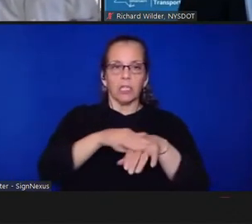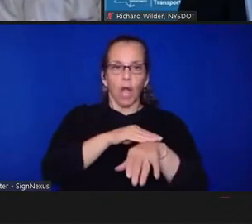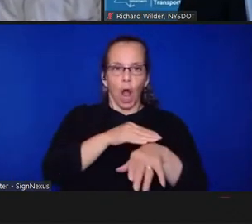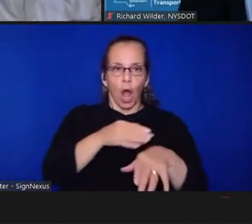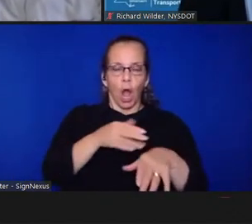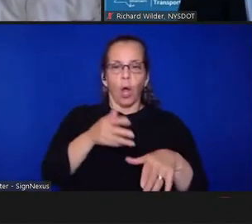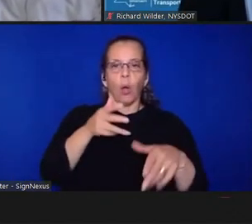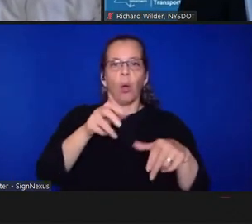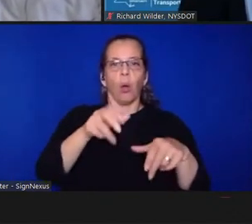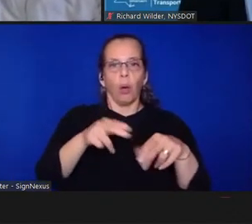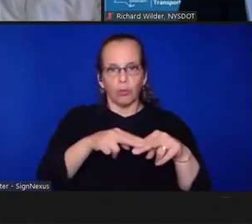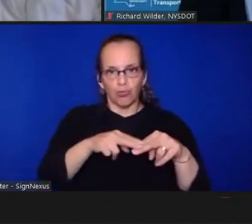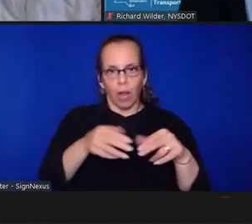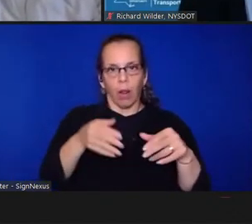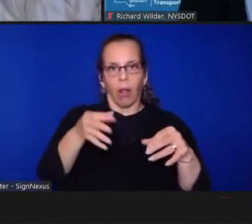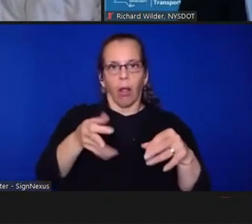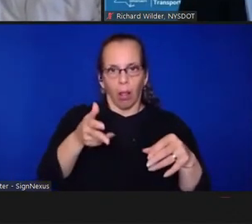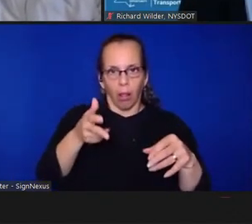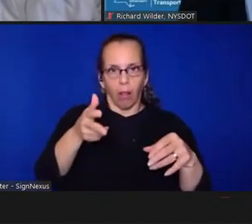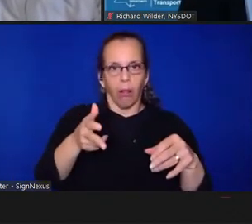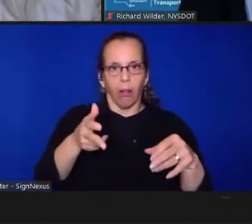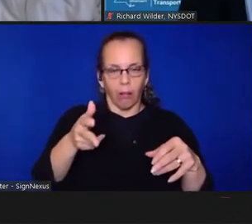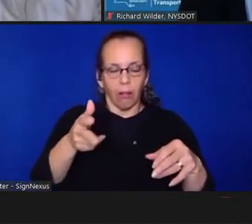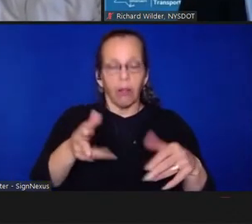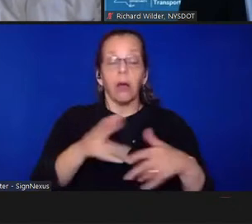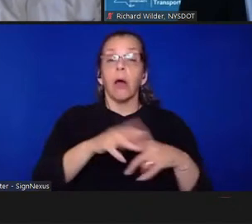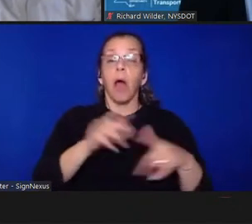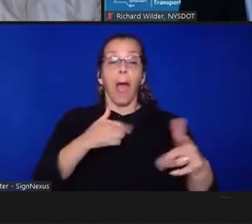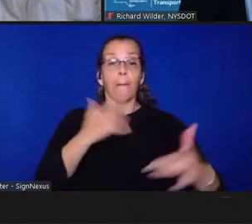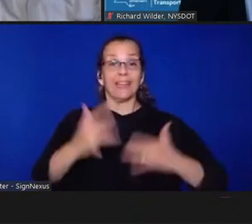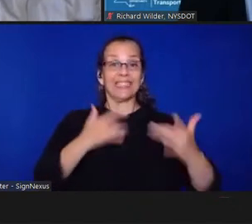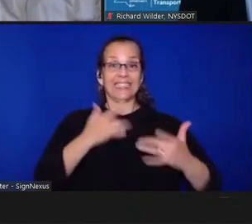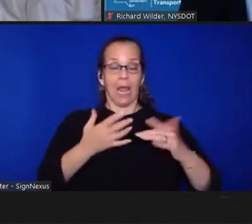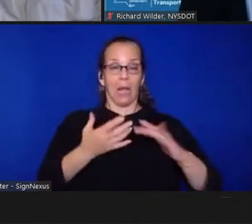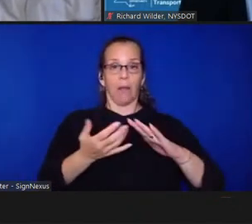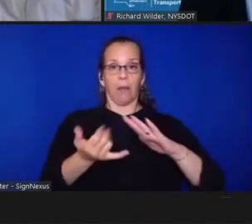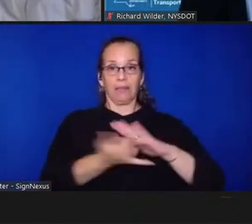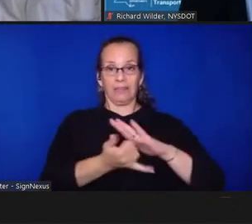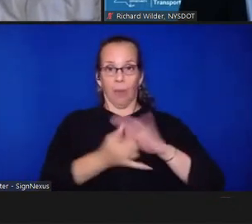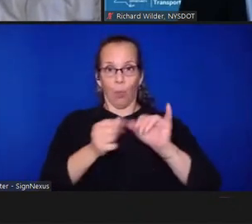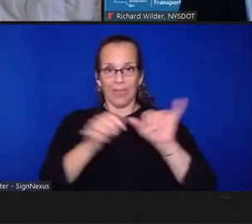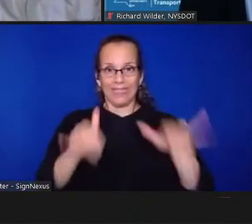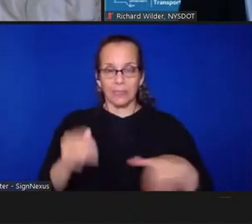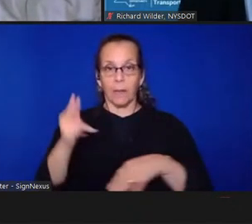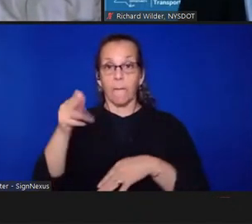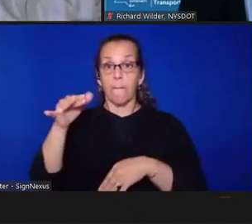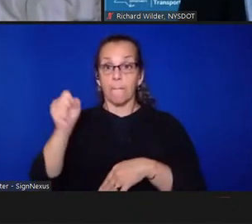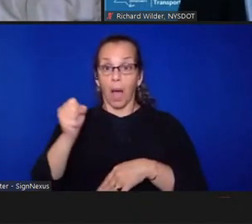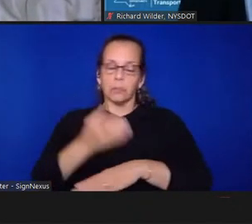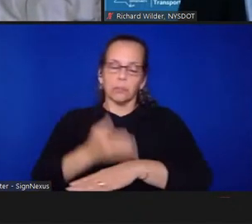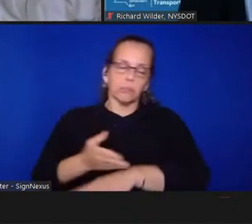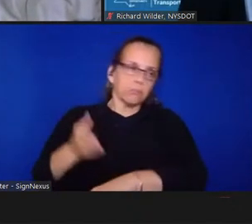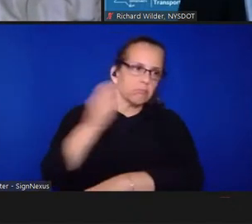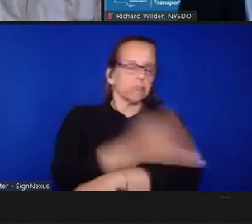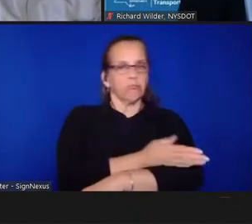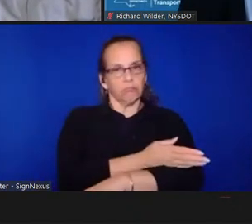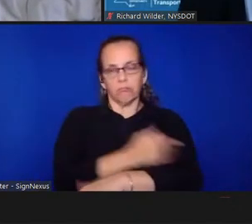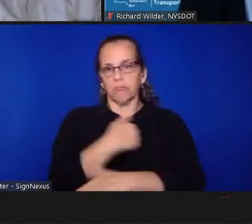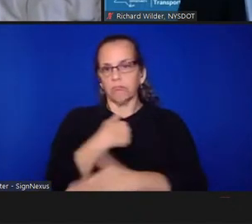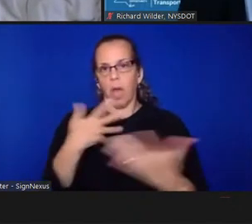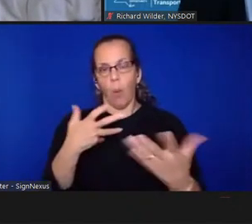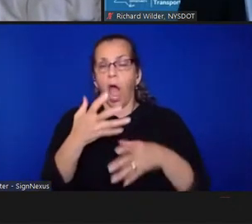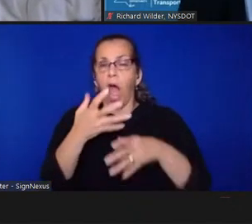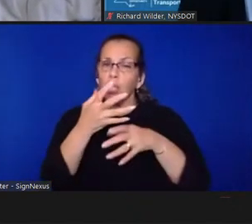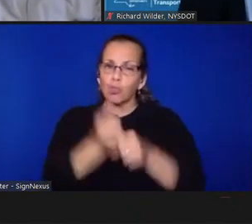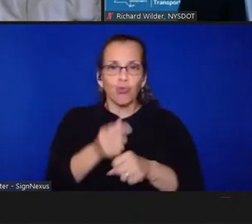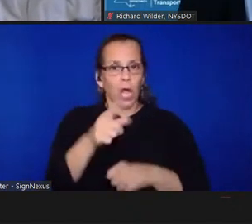am excited for um the subway system and the buses to get better and I really I trust you guys that